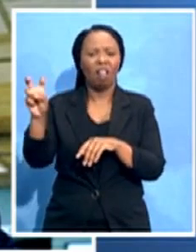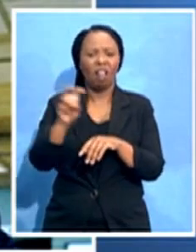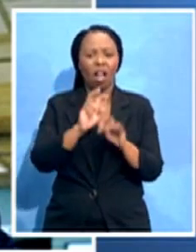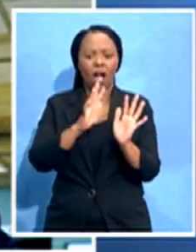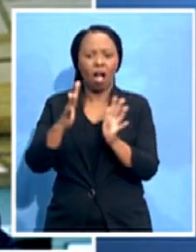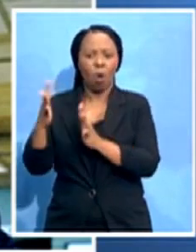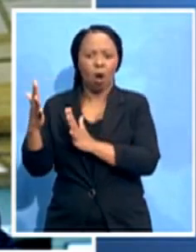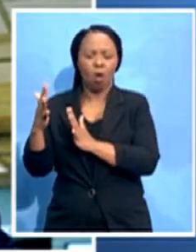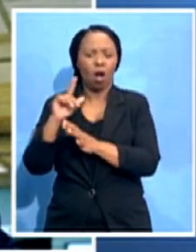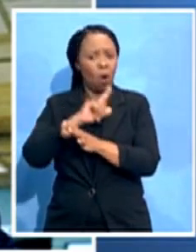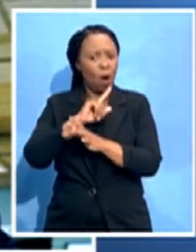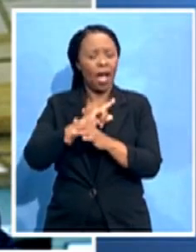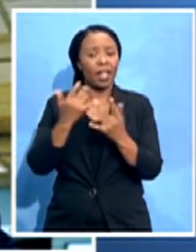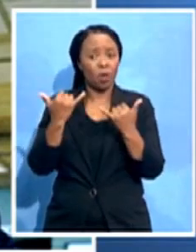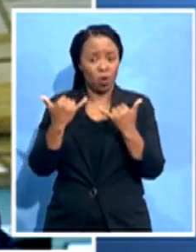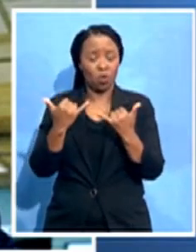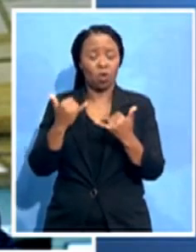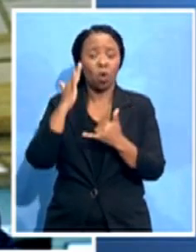Africa that's a dominant